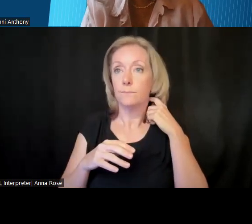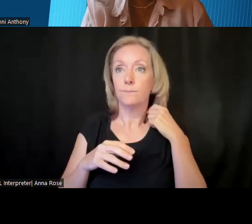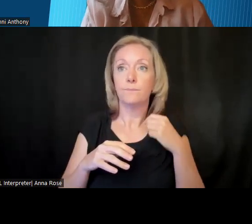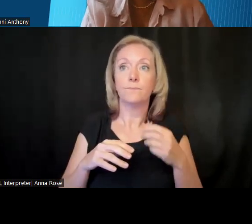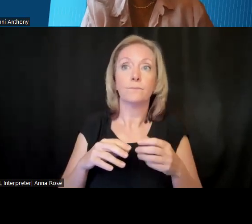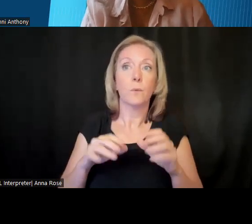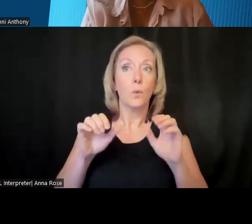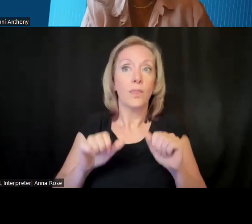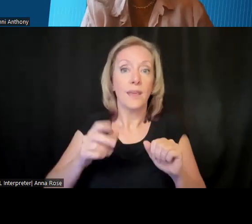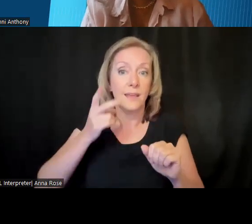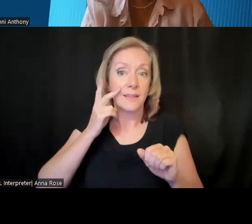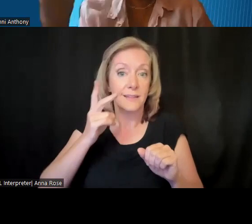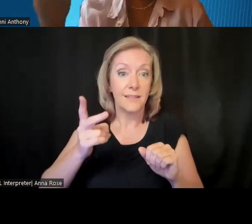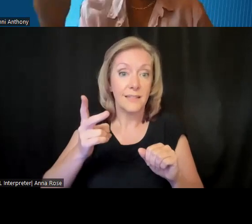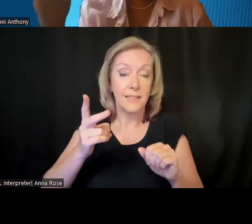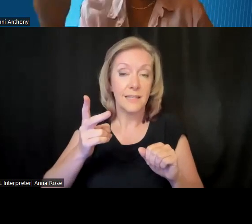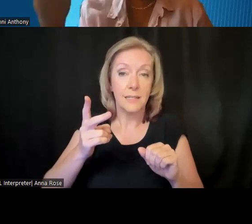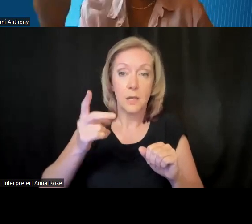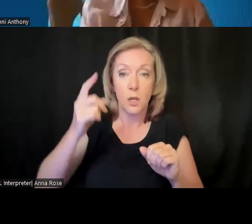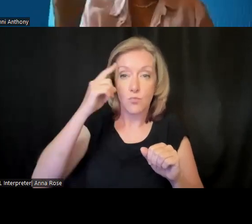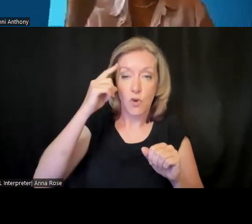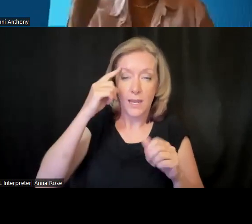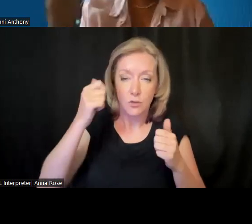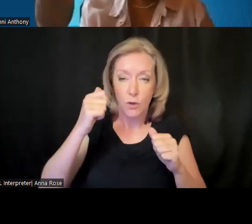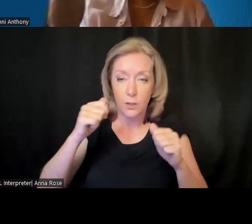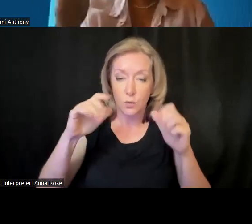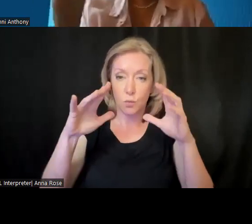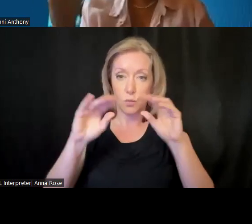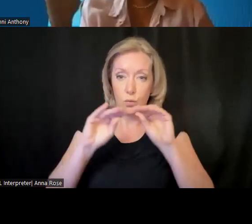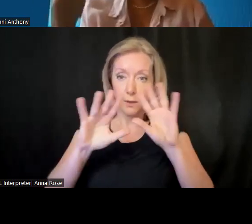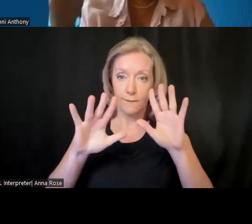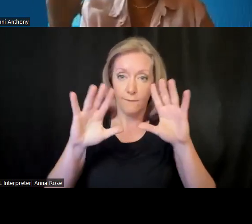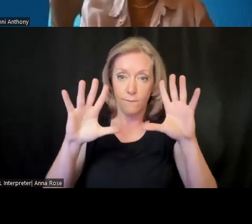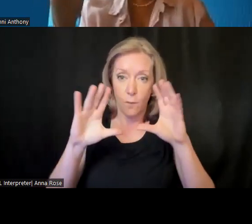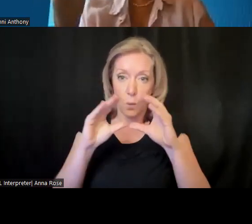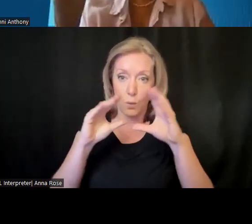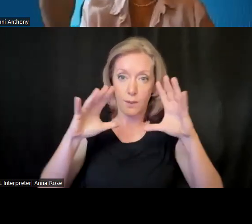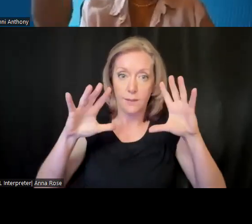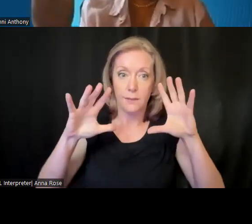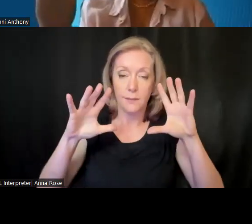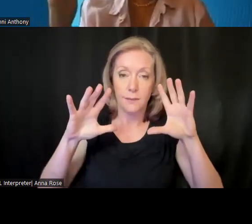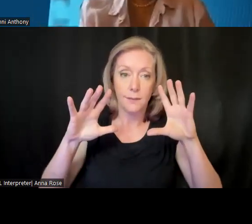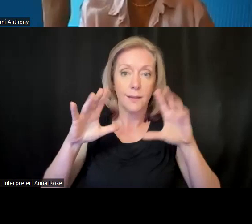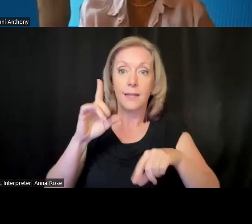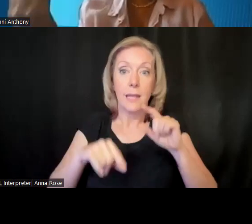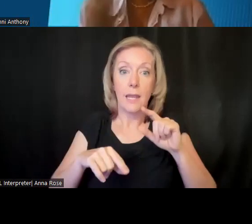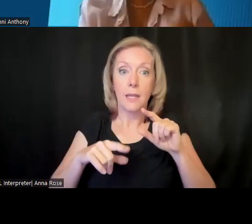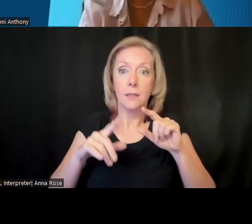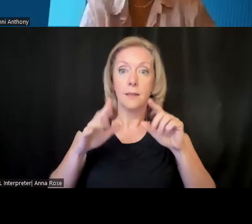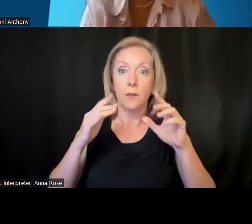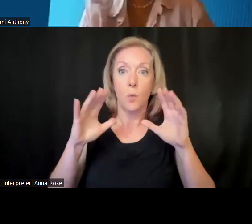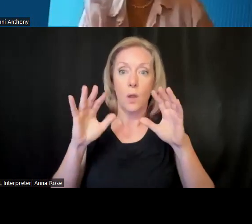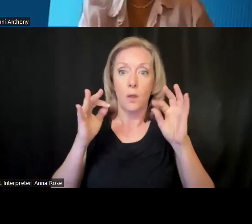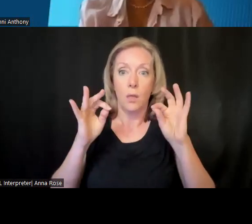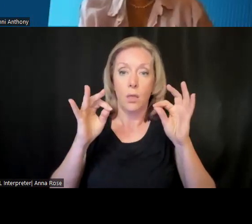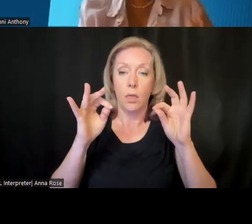there's enough vision that the child's brain is searching for focus. And that search is a little bit to no avail because there's something going on